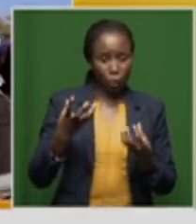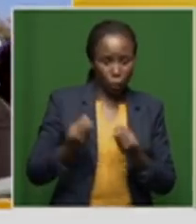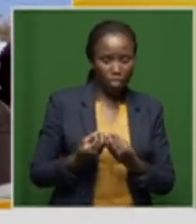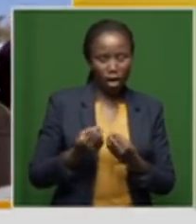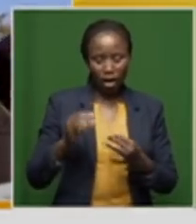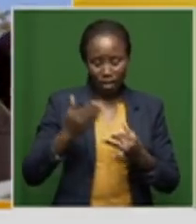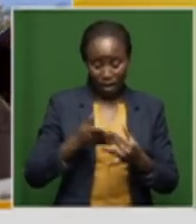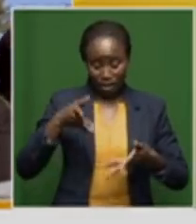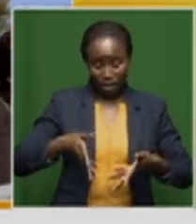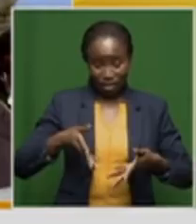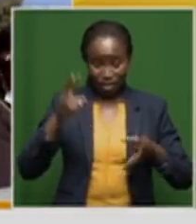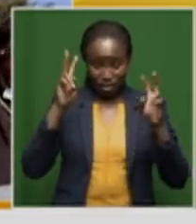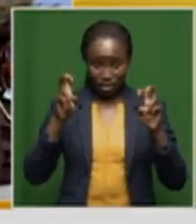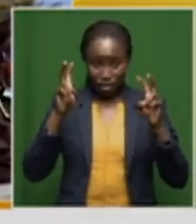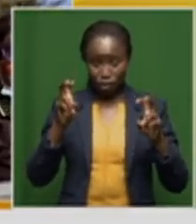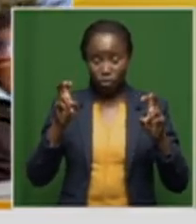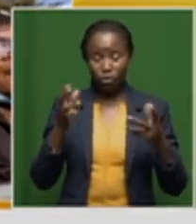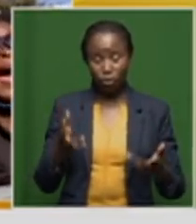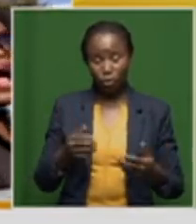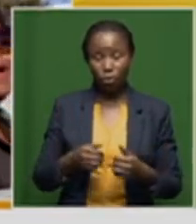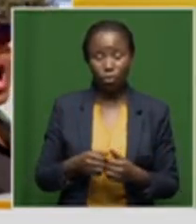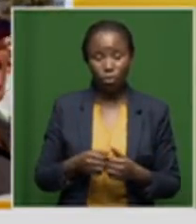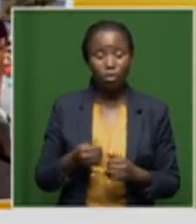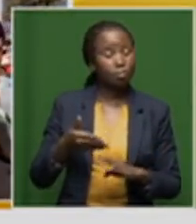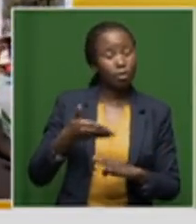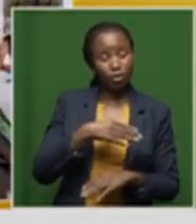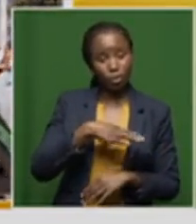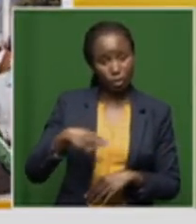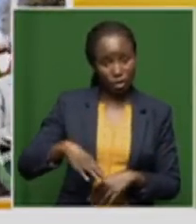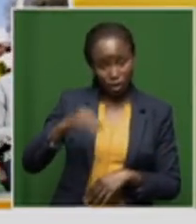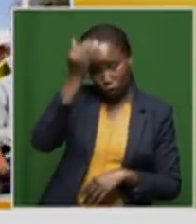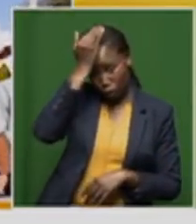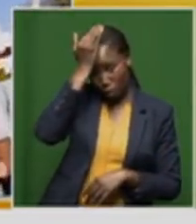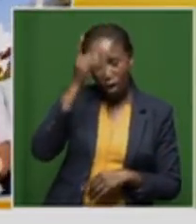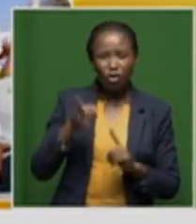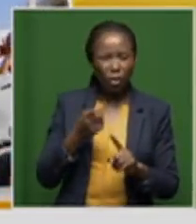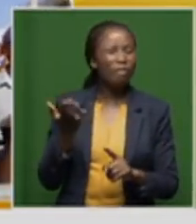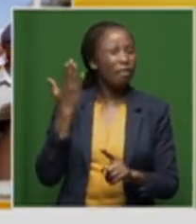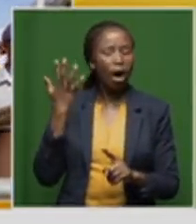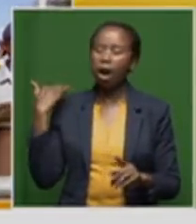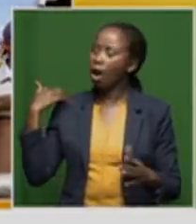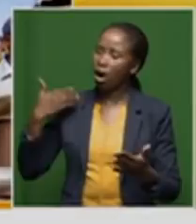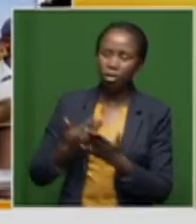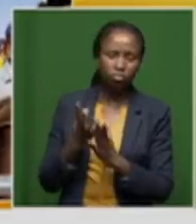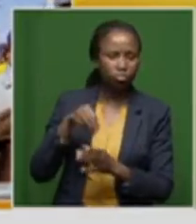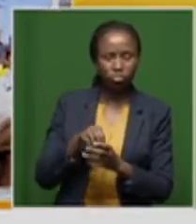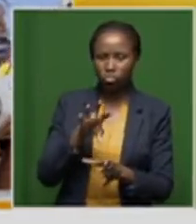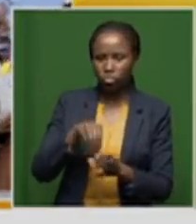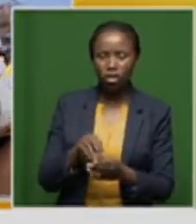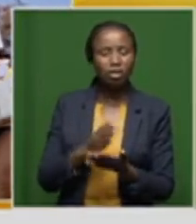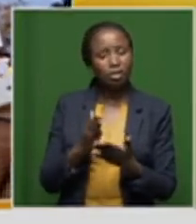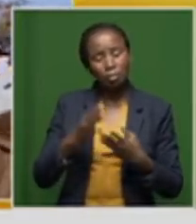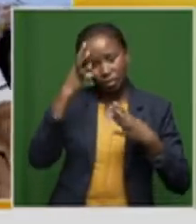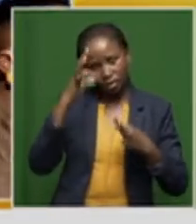case facing former President Zuma. And there were several decisions that were taken by